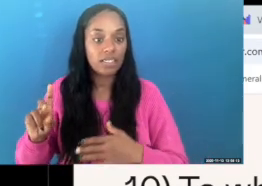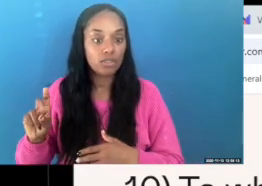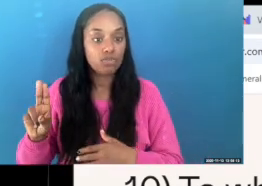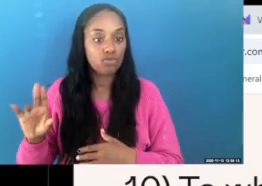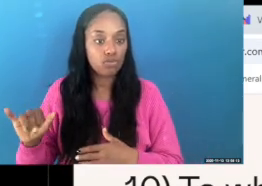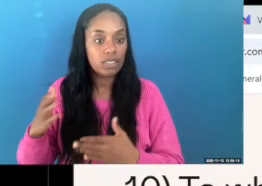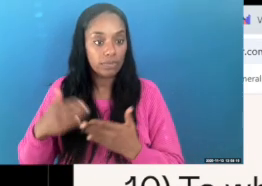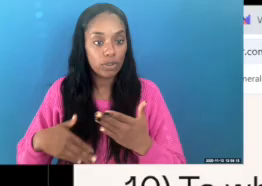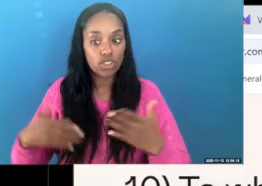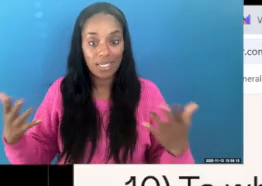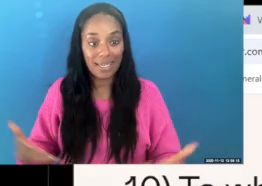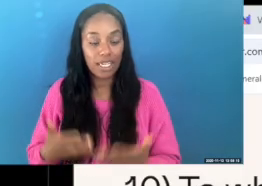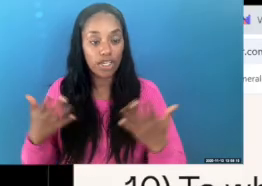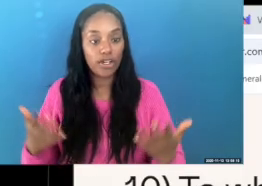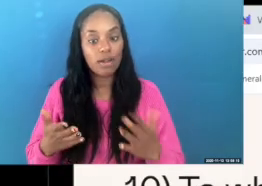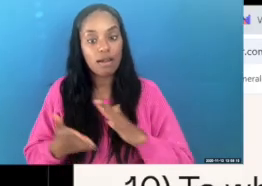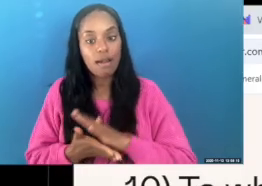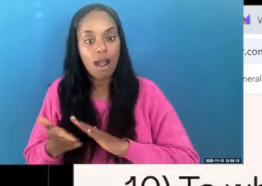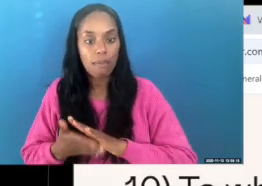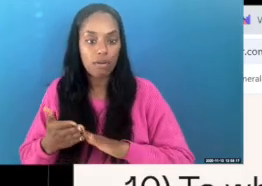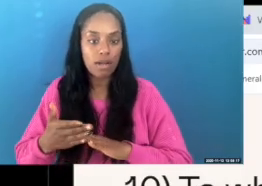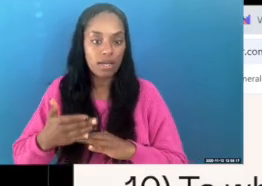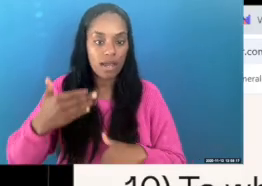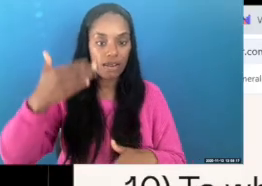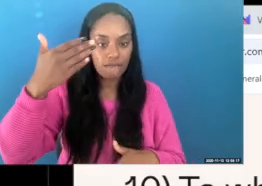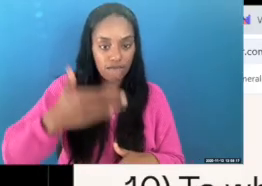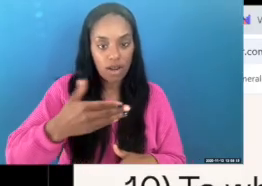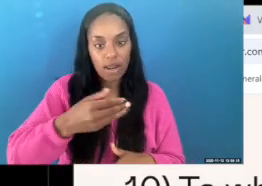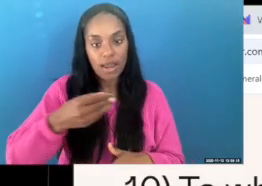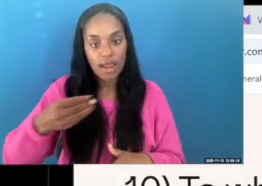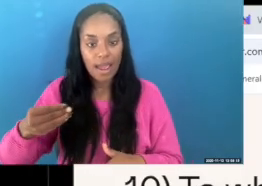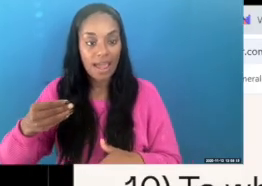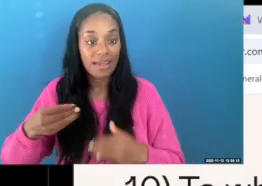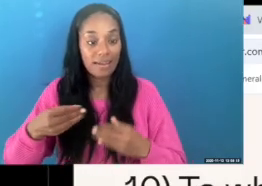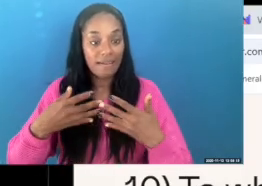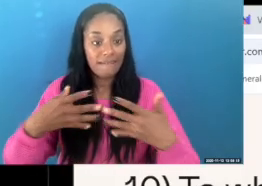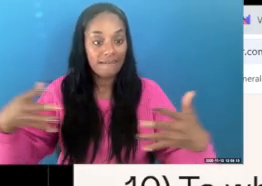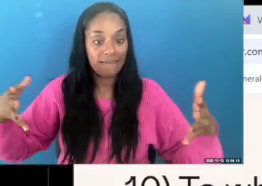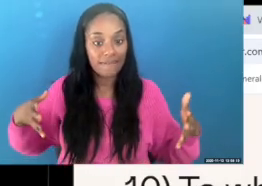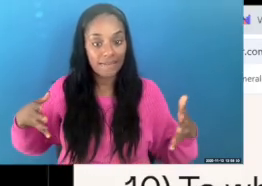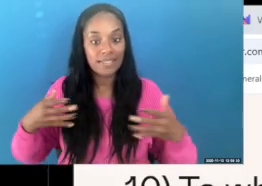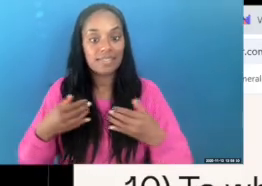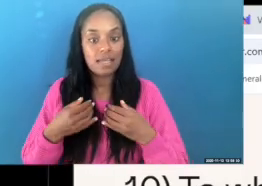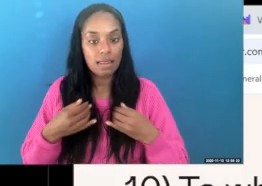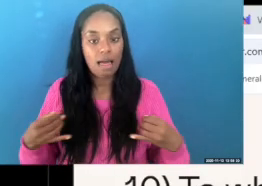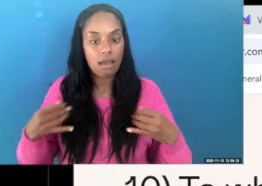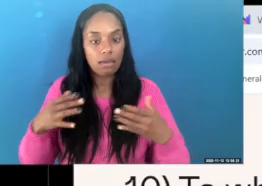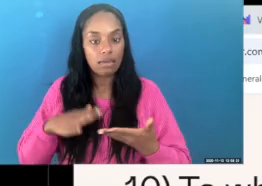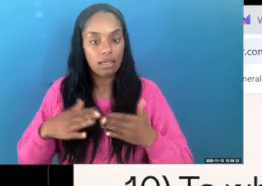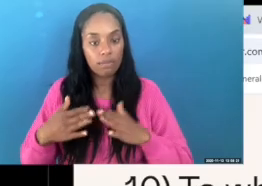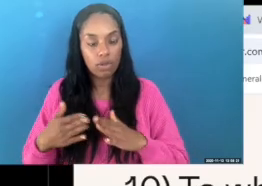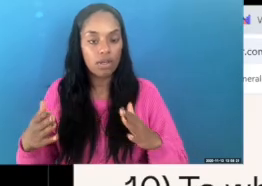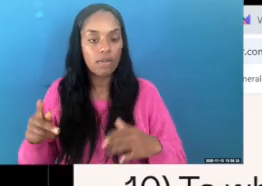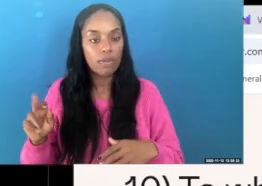these programs, but just that the need is so great. These vehicles, especially the heavy duty sector here in